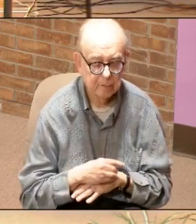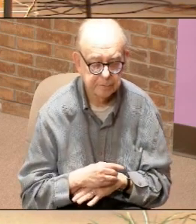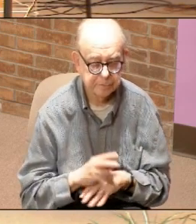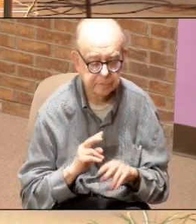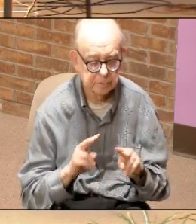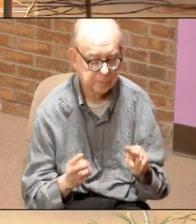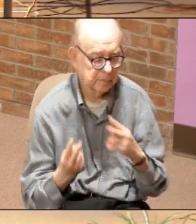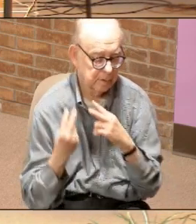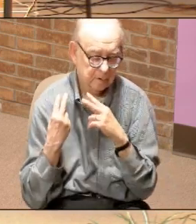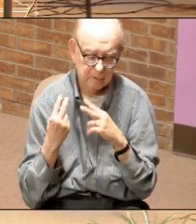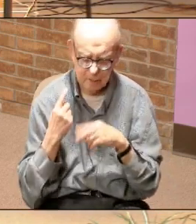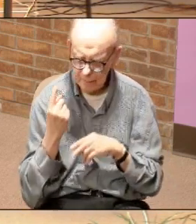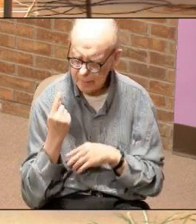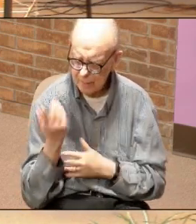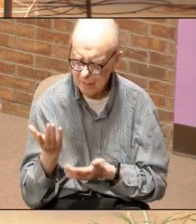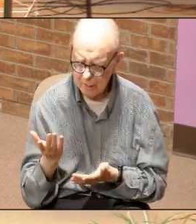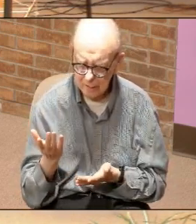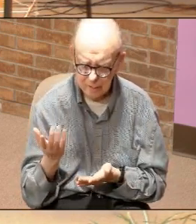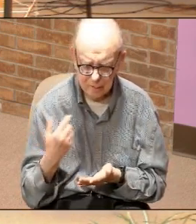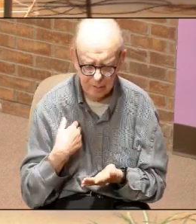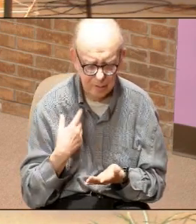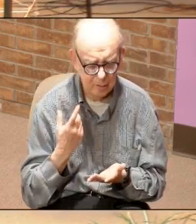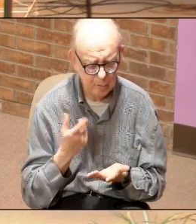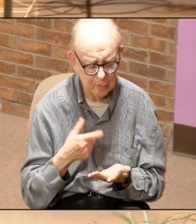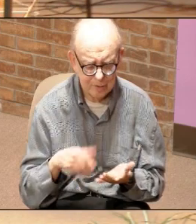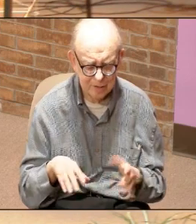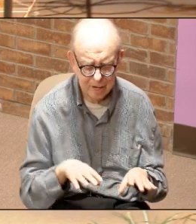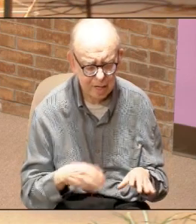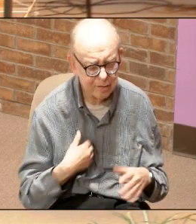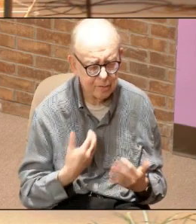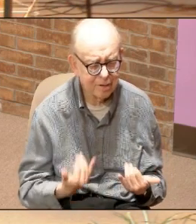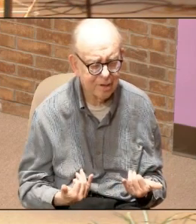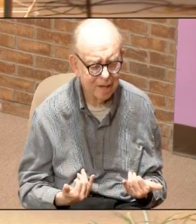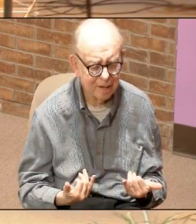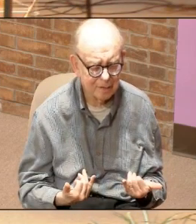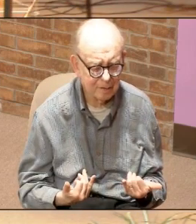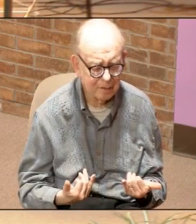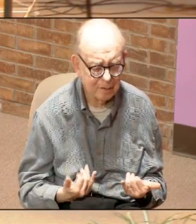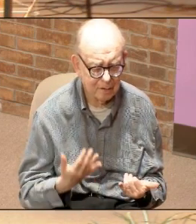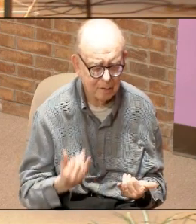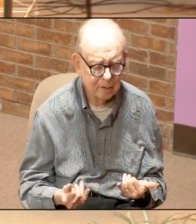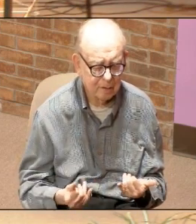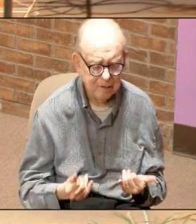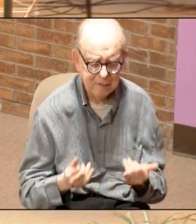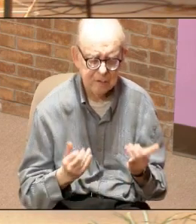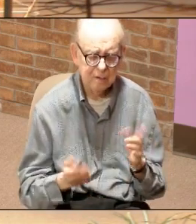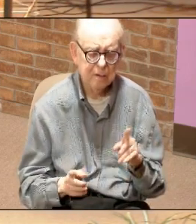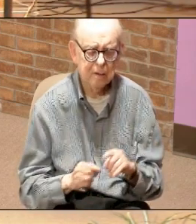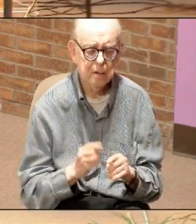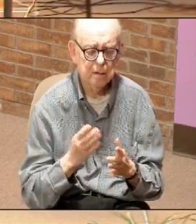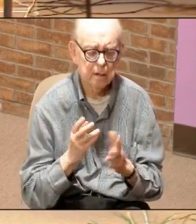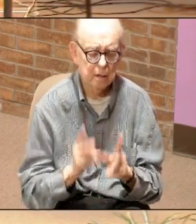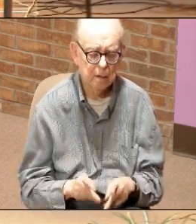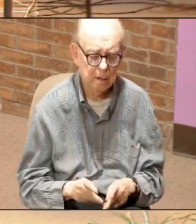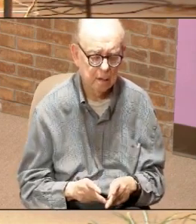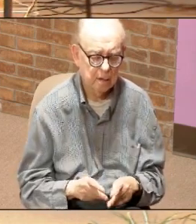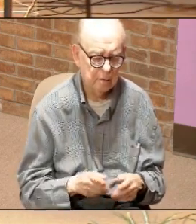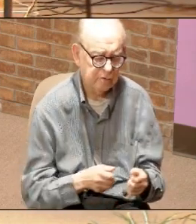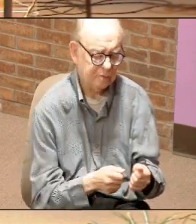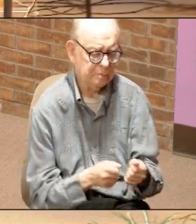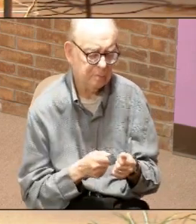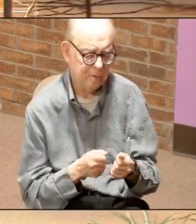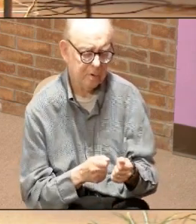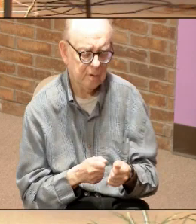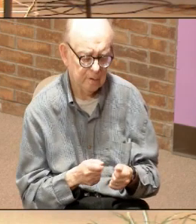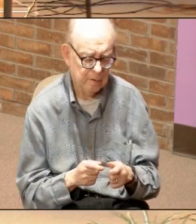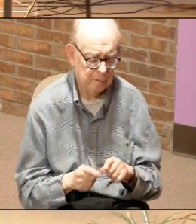you look back and you think, what did I do today? Because it just seemed like everybody was just pulling at you